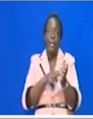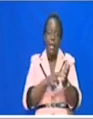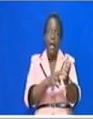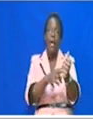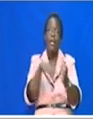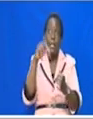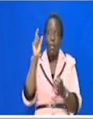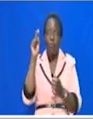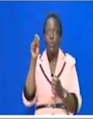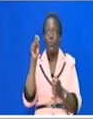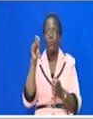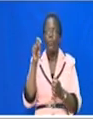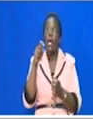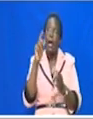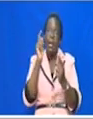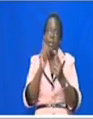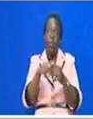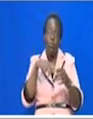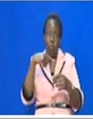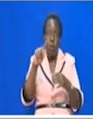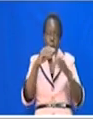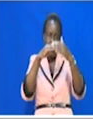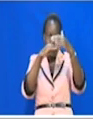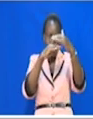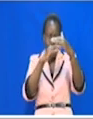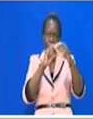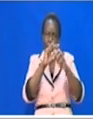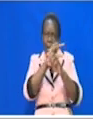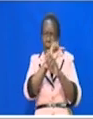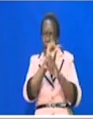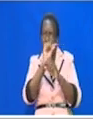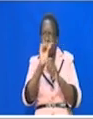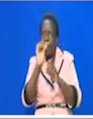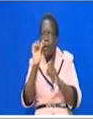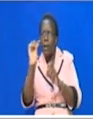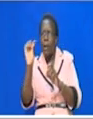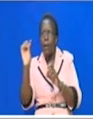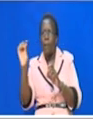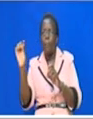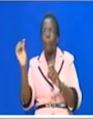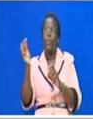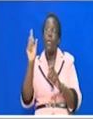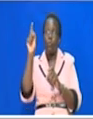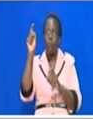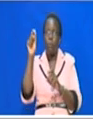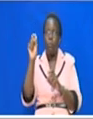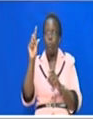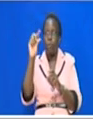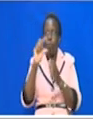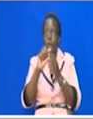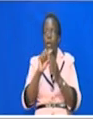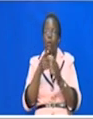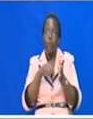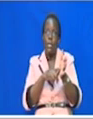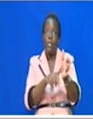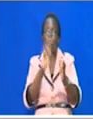particular question, and then you go a step further and underline. I always advise that you underline. For example, if you look at